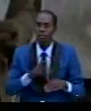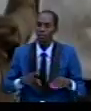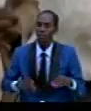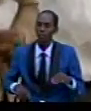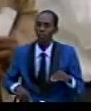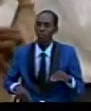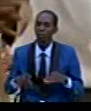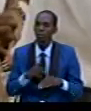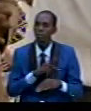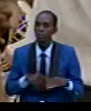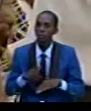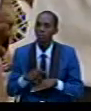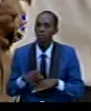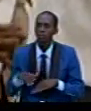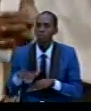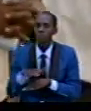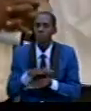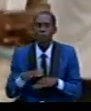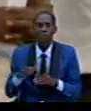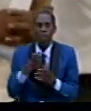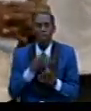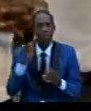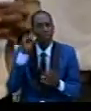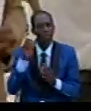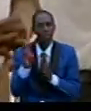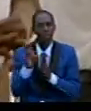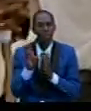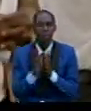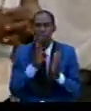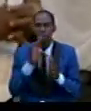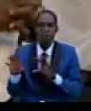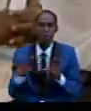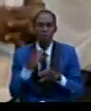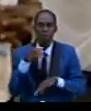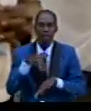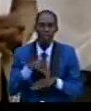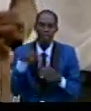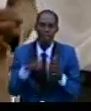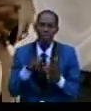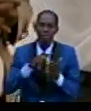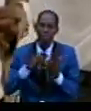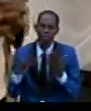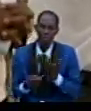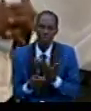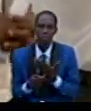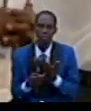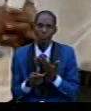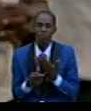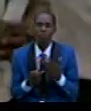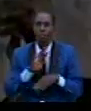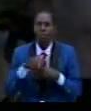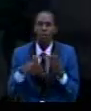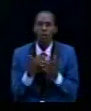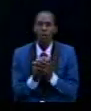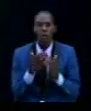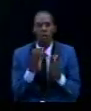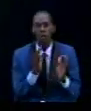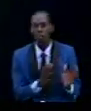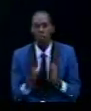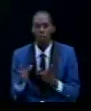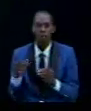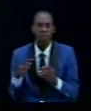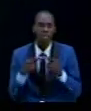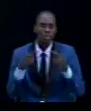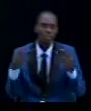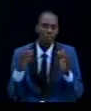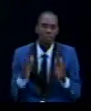s'établisse. That his will be done. Que cette croisade that in this crusade, annule les projets de Satan all plans of the enemy et amène will be le royaume